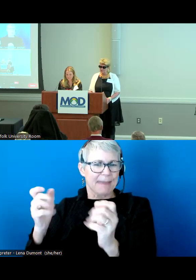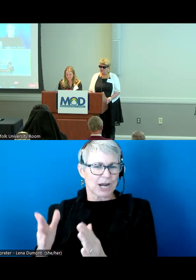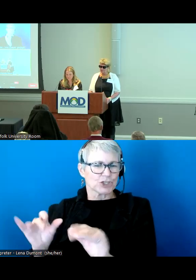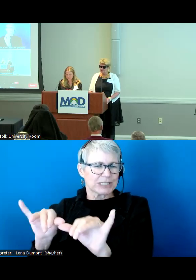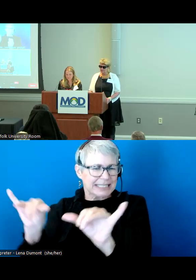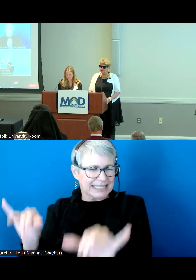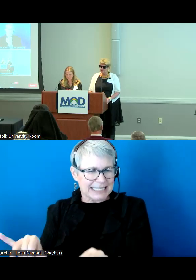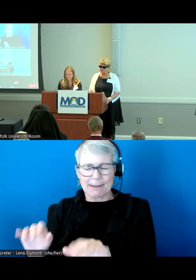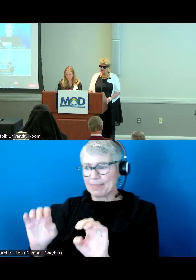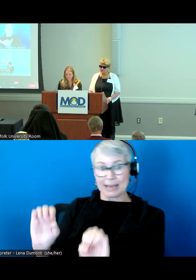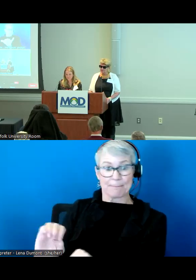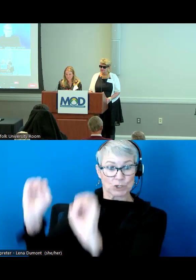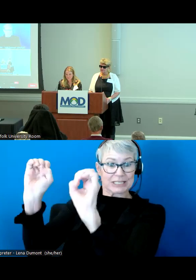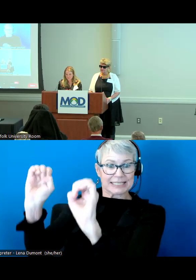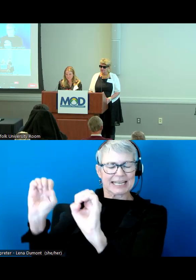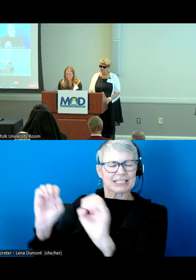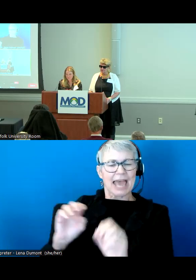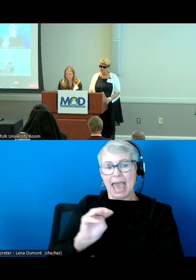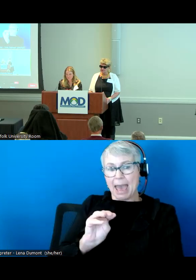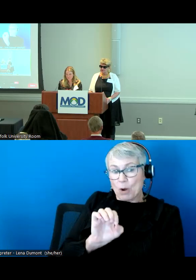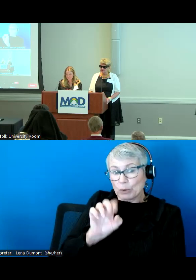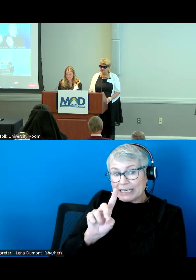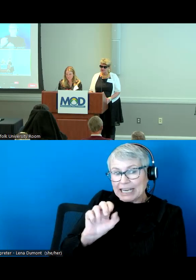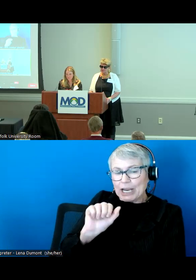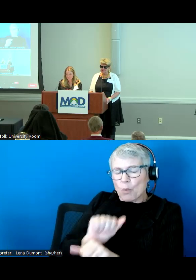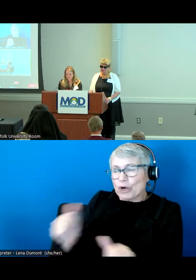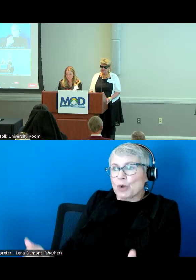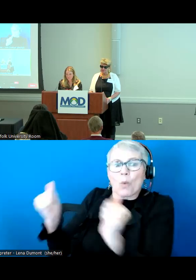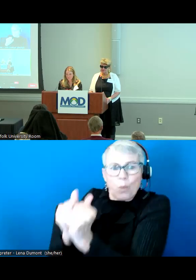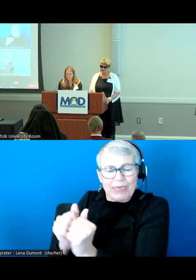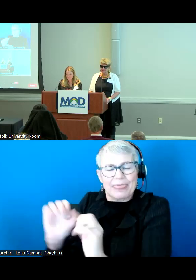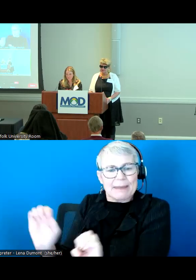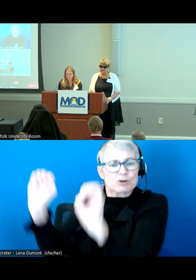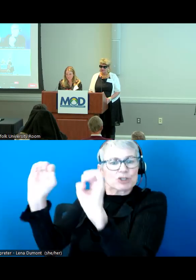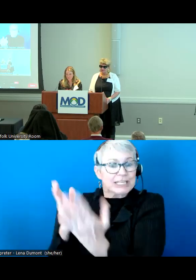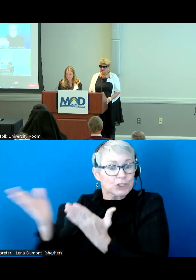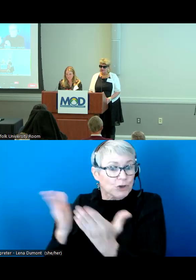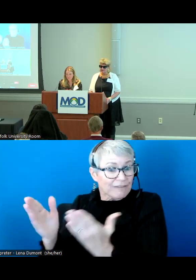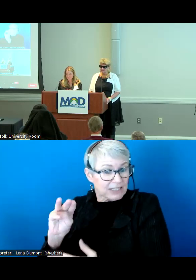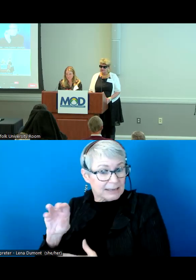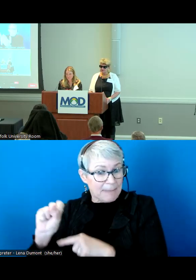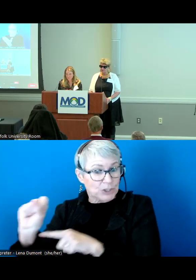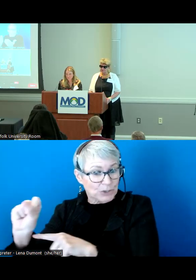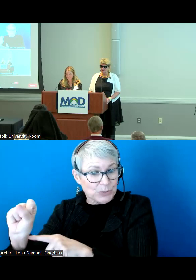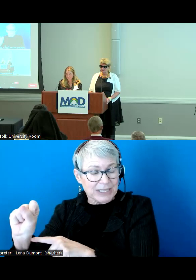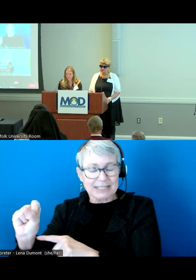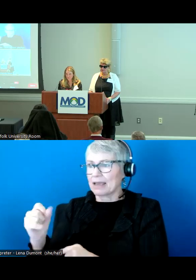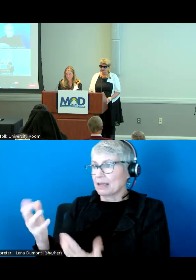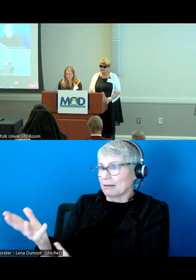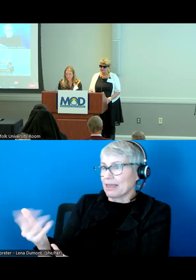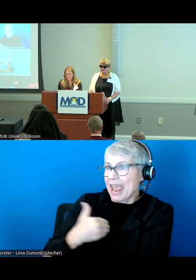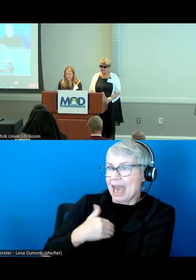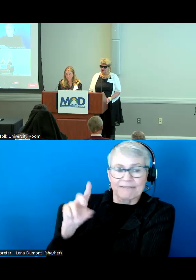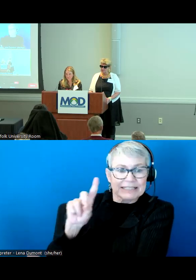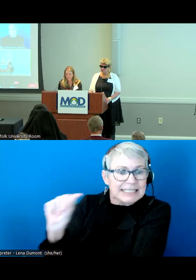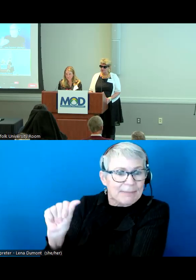to help individuals around emergency situations, individuals with disabilities specifically. And, you know, where we have a seat